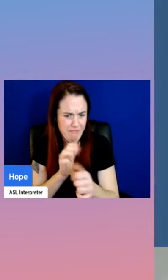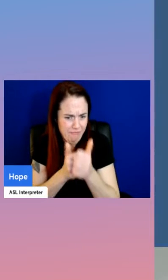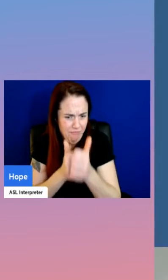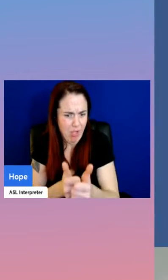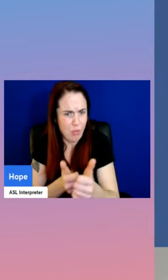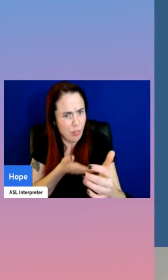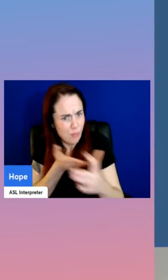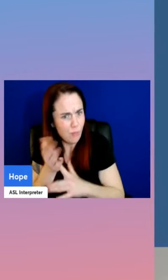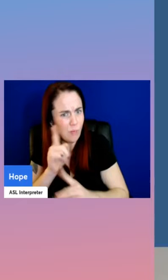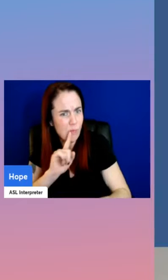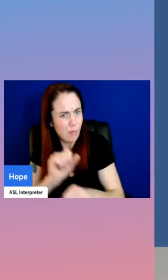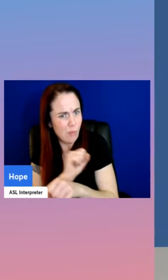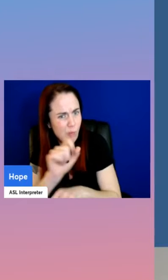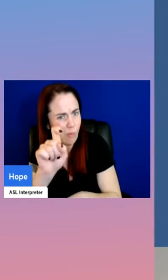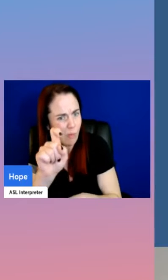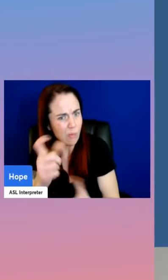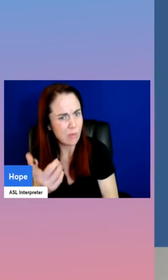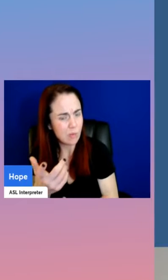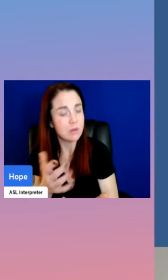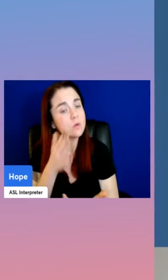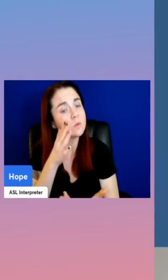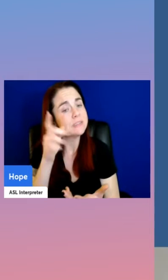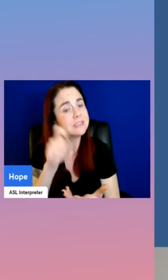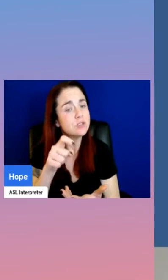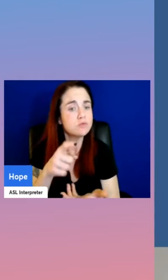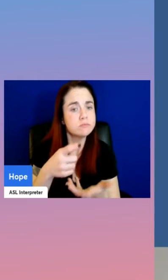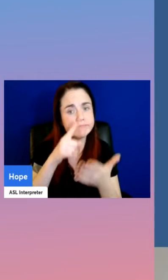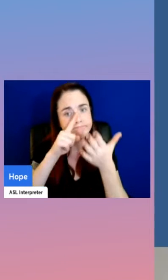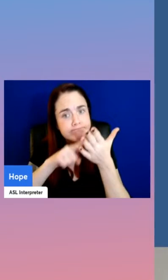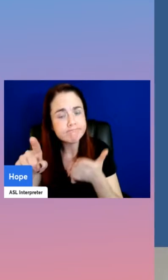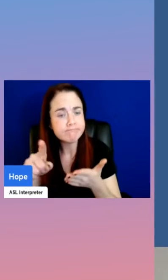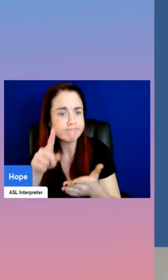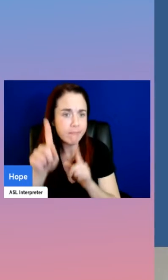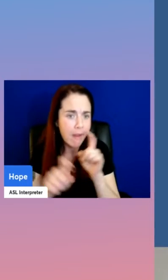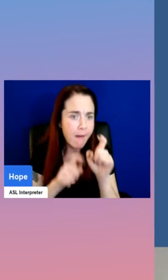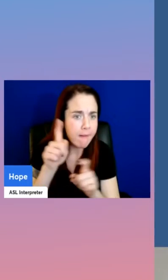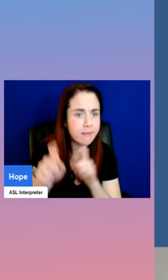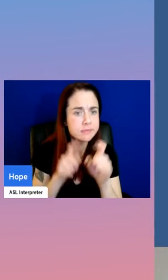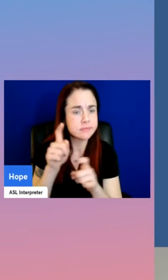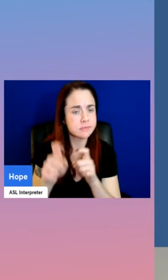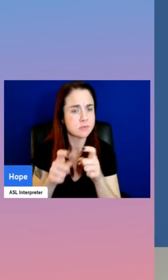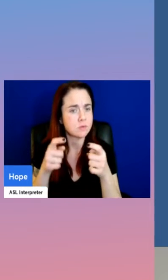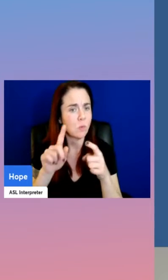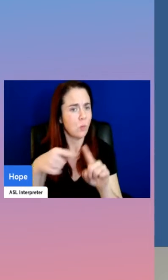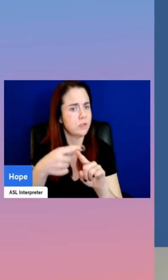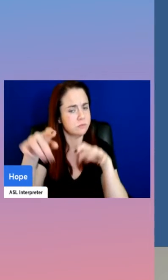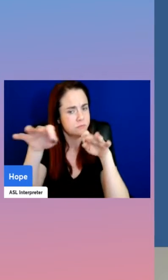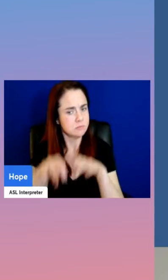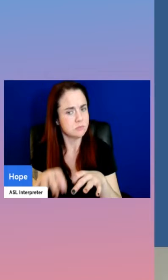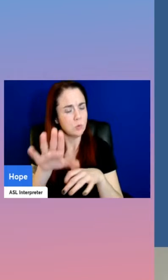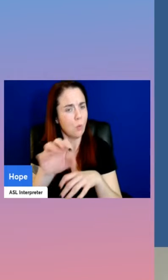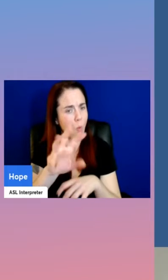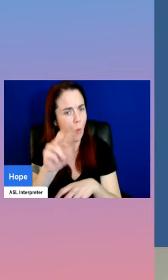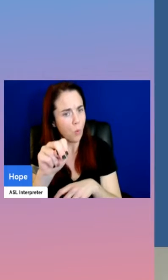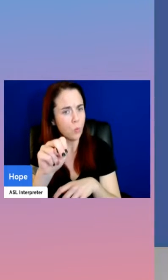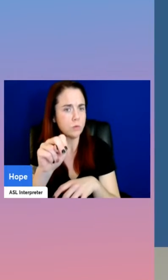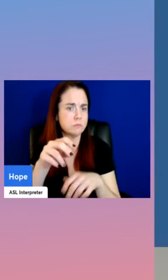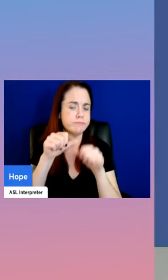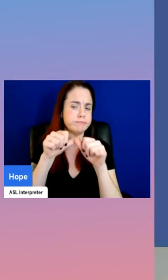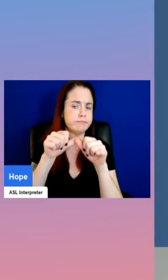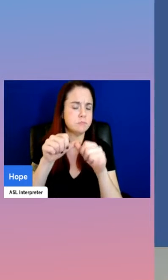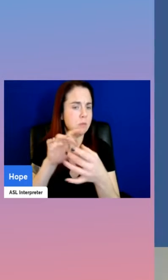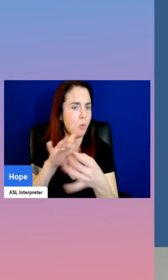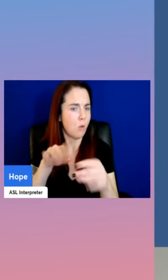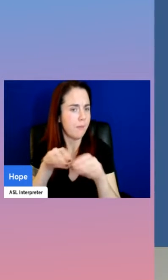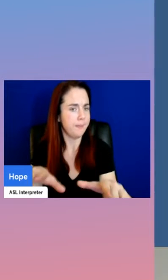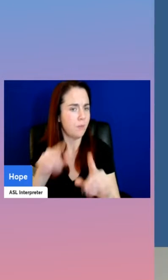These are key questions that you will need to ask along the way while you define your own sustainable deployment goals.